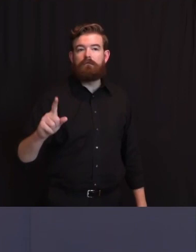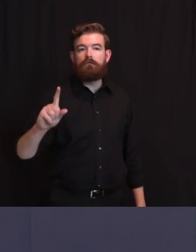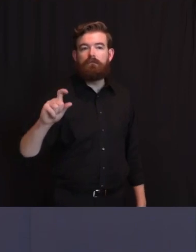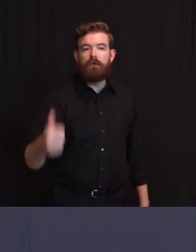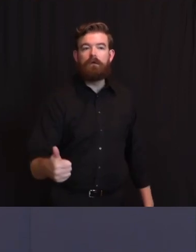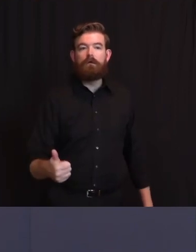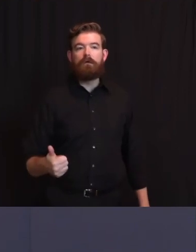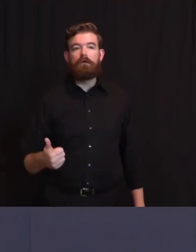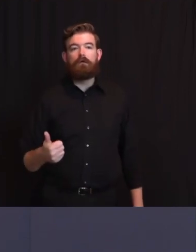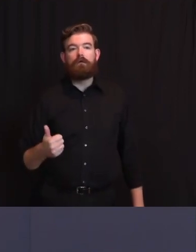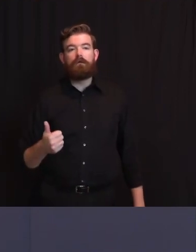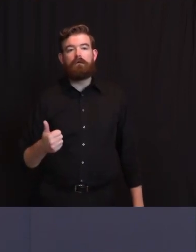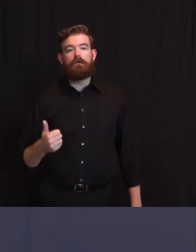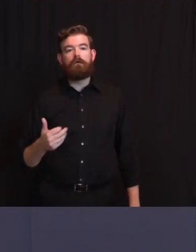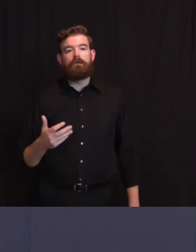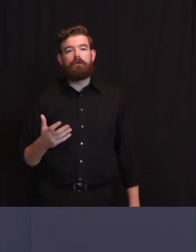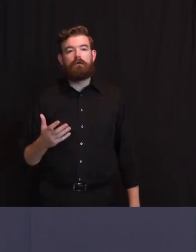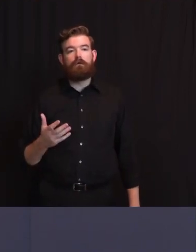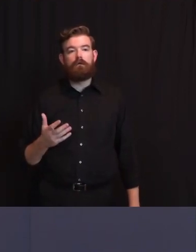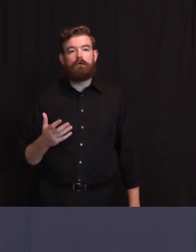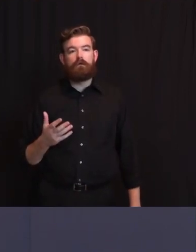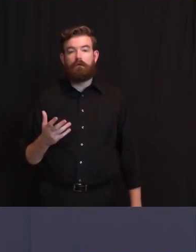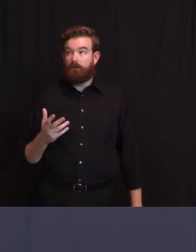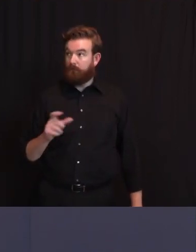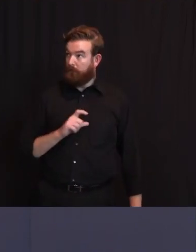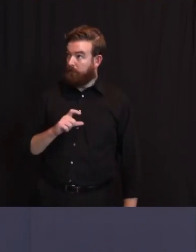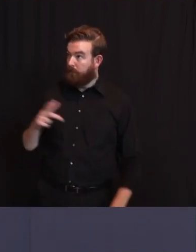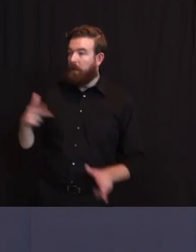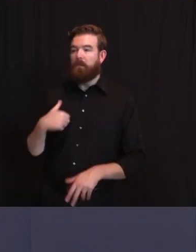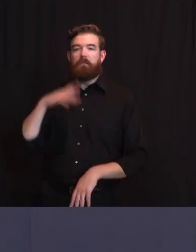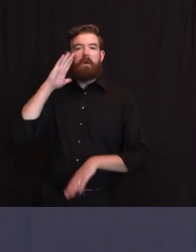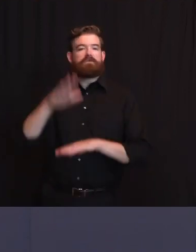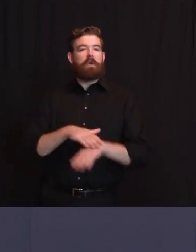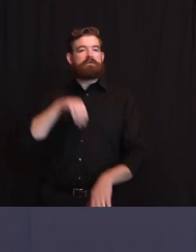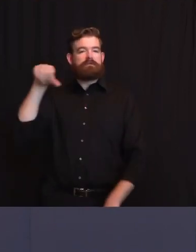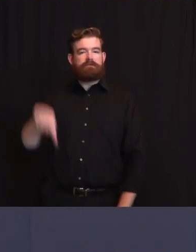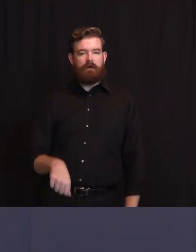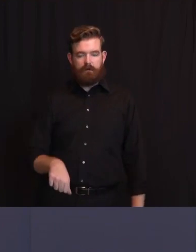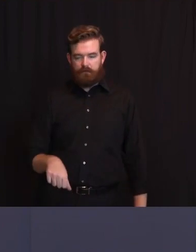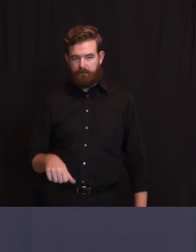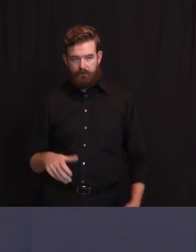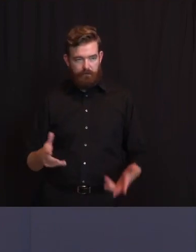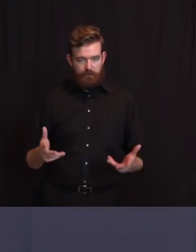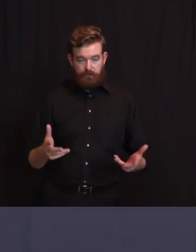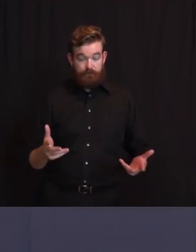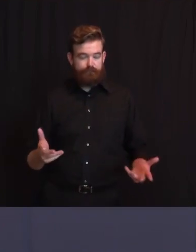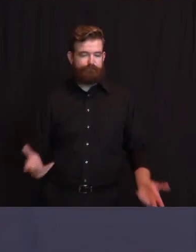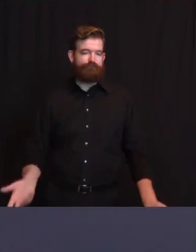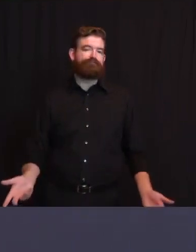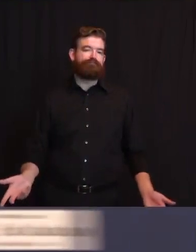to 80, and you could probably have that discussion all day long. So I hope I answered your question.